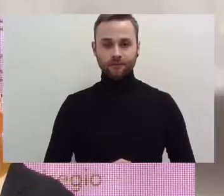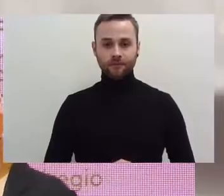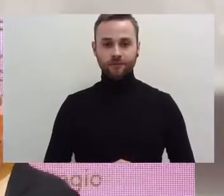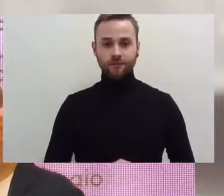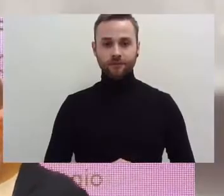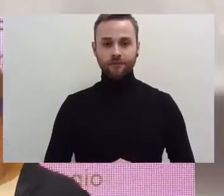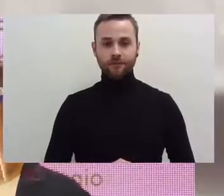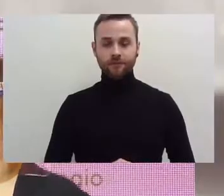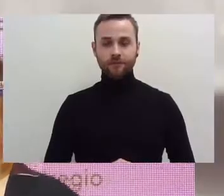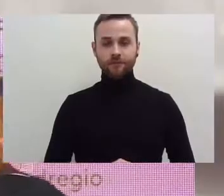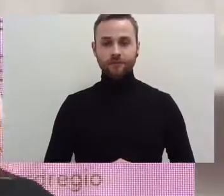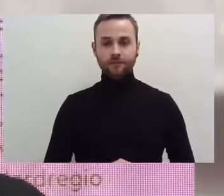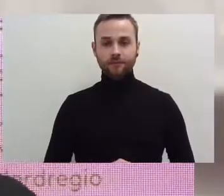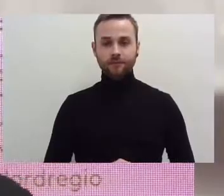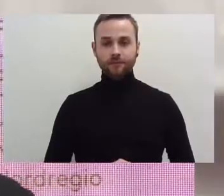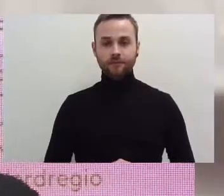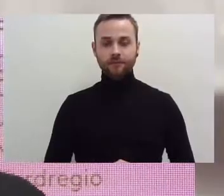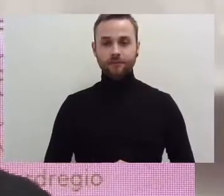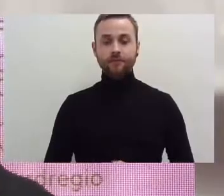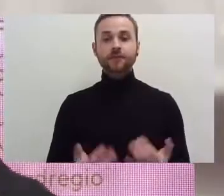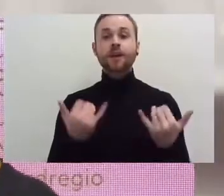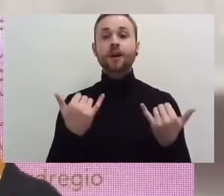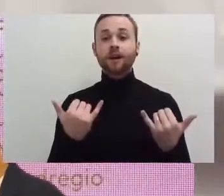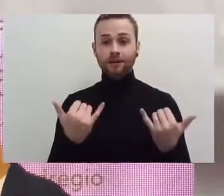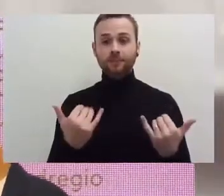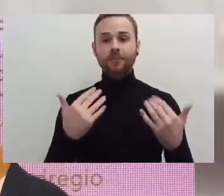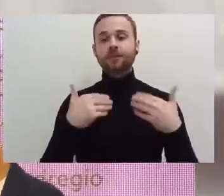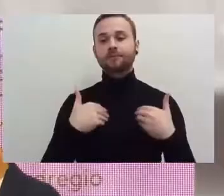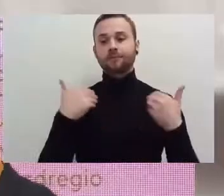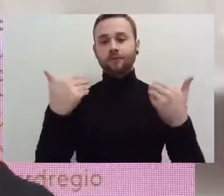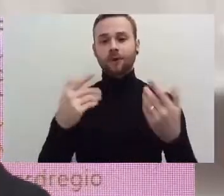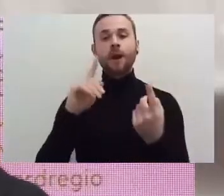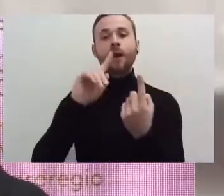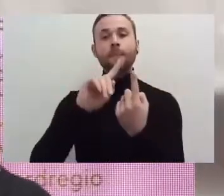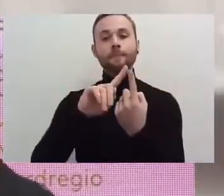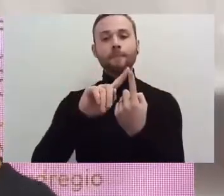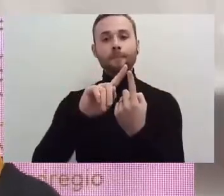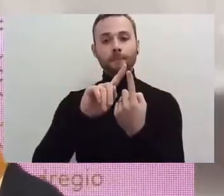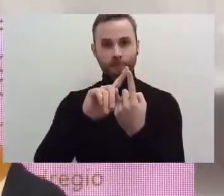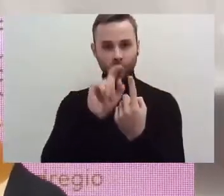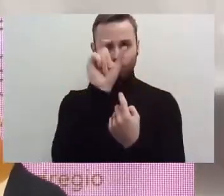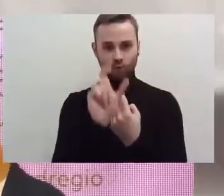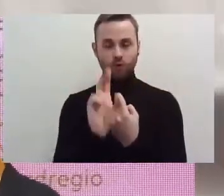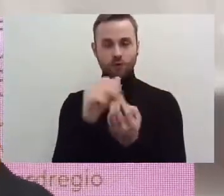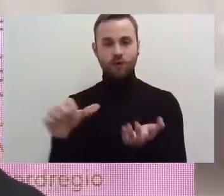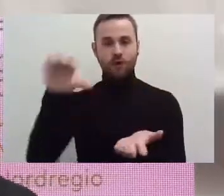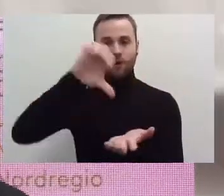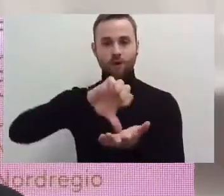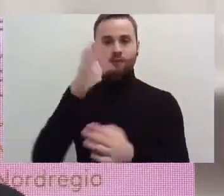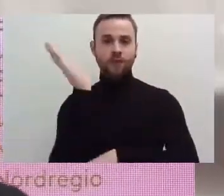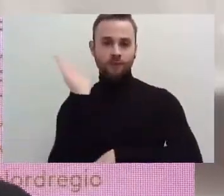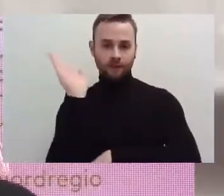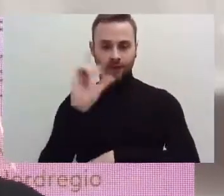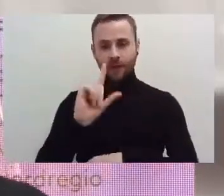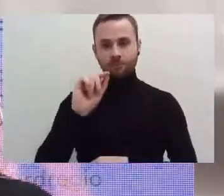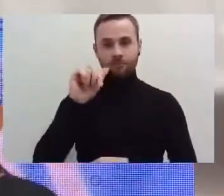Now, let us welcome the first speaker and the first greetings from Paula Lehtomäki, the Secretary General of